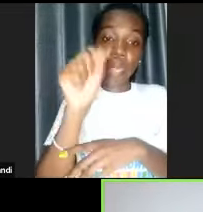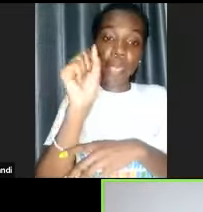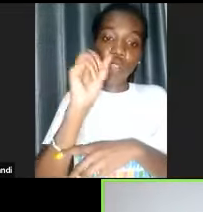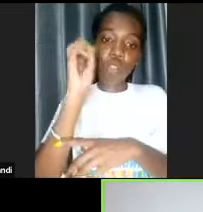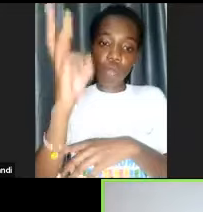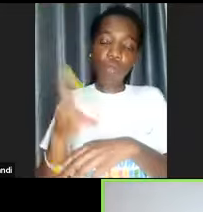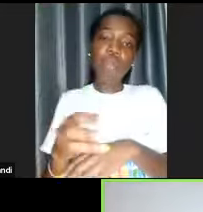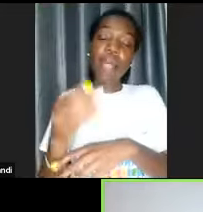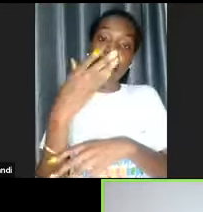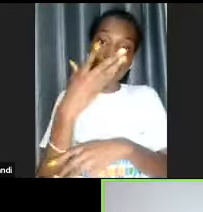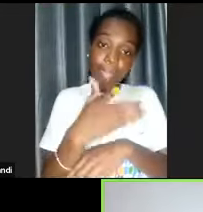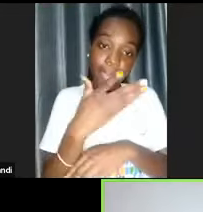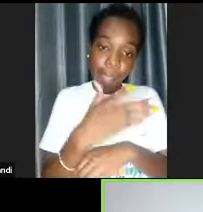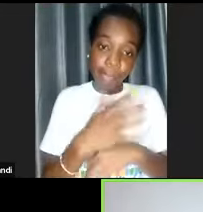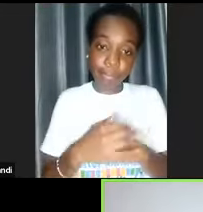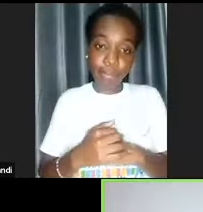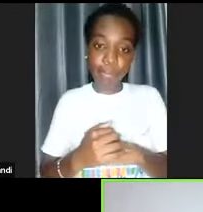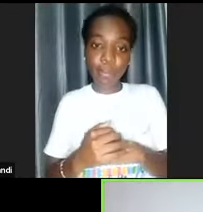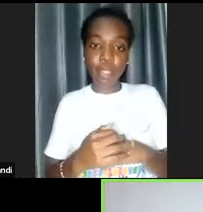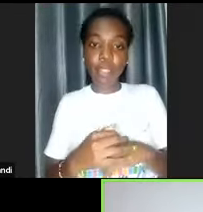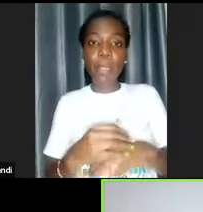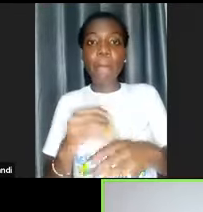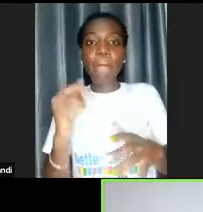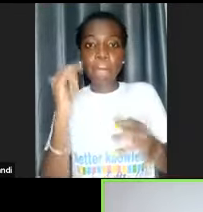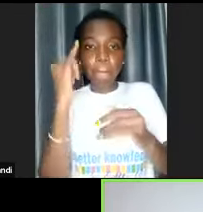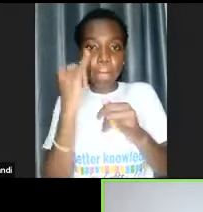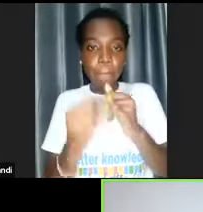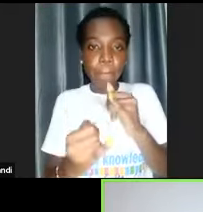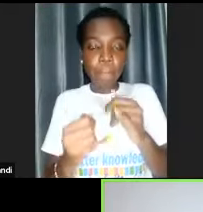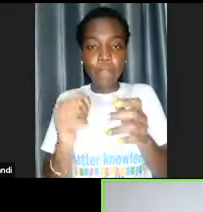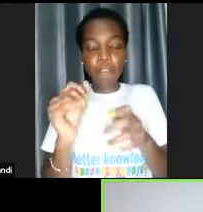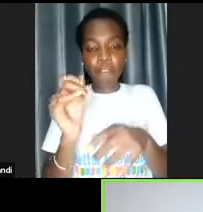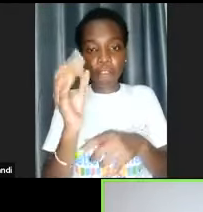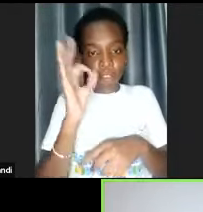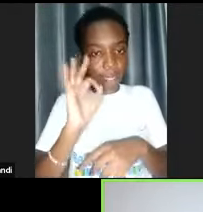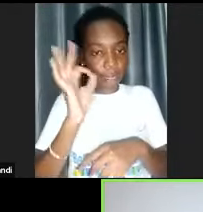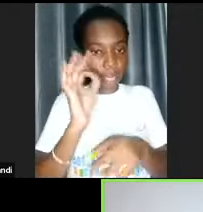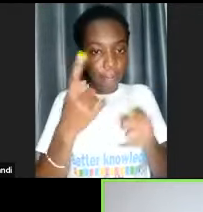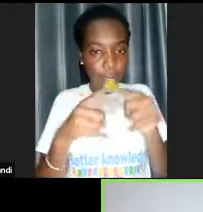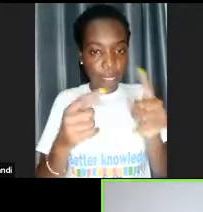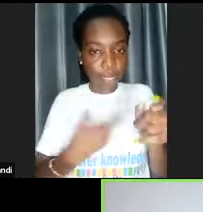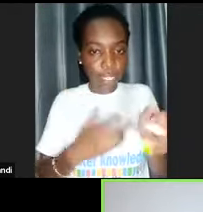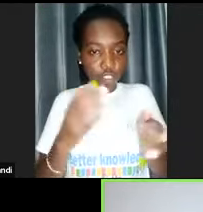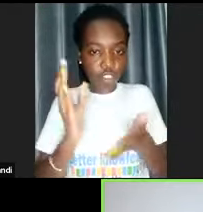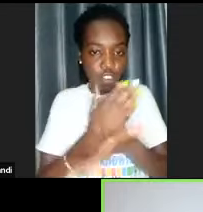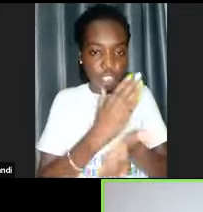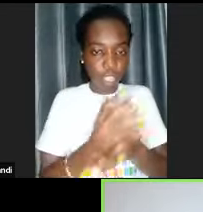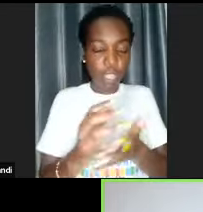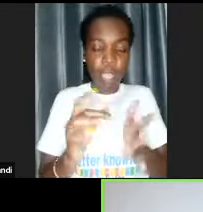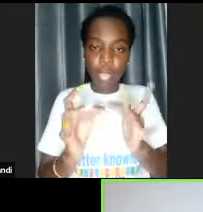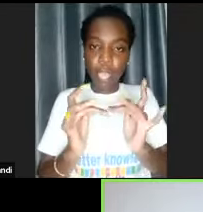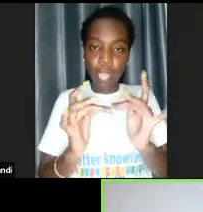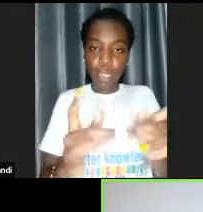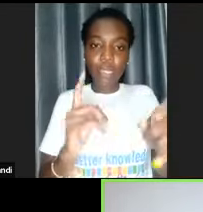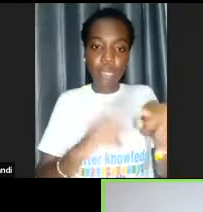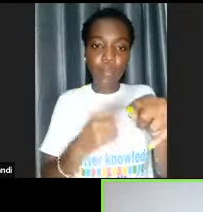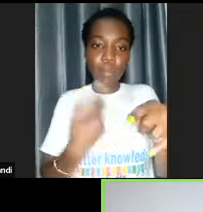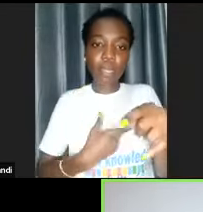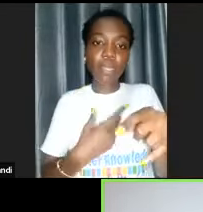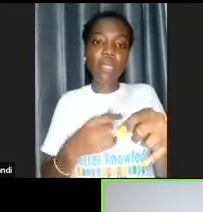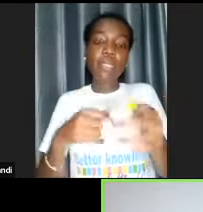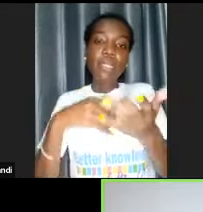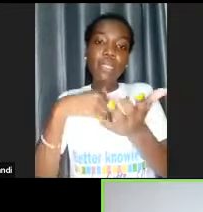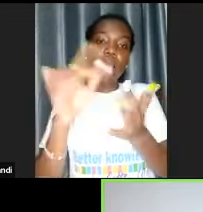channel by latest Friday, so you can keep tabs, but we normally share the link as we send the thank you, which sometimes may be late. But